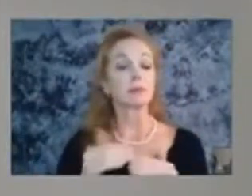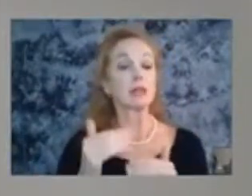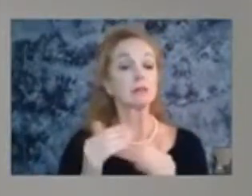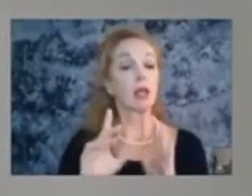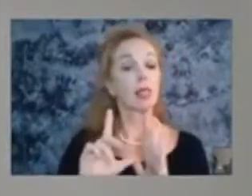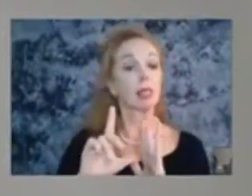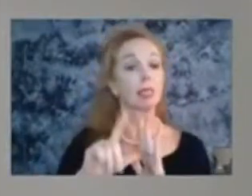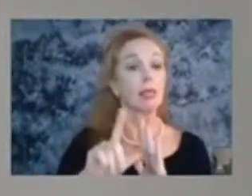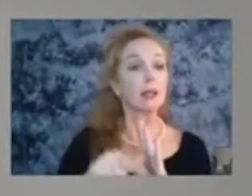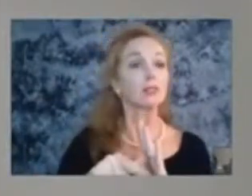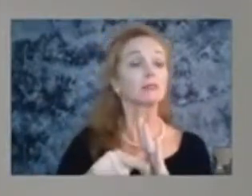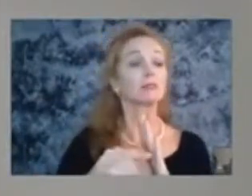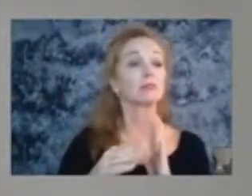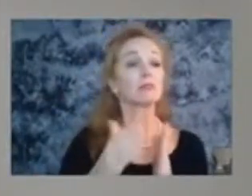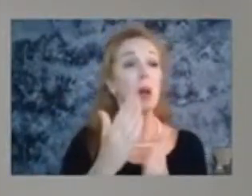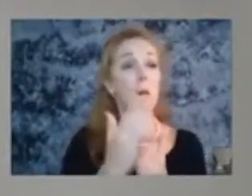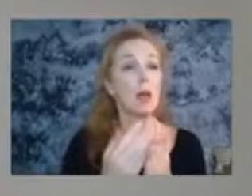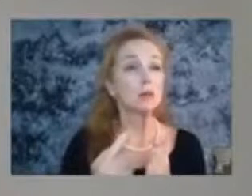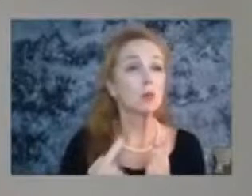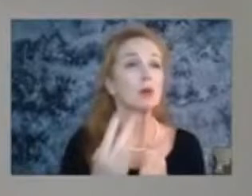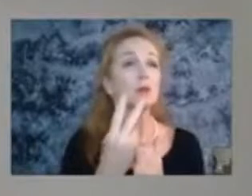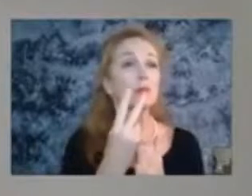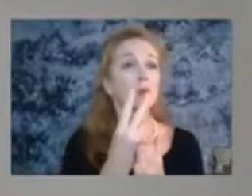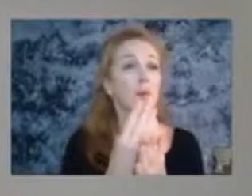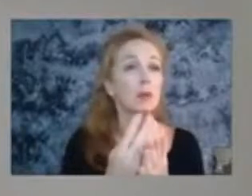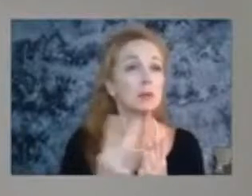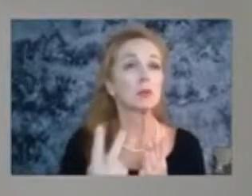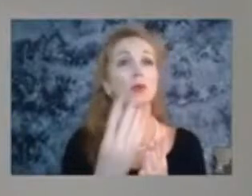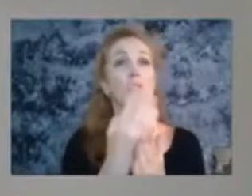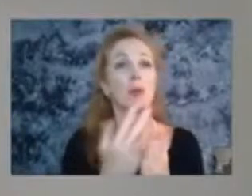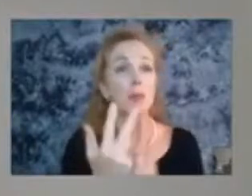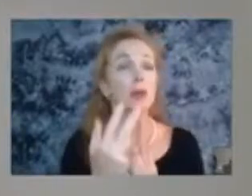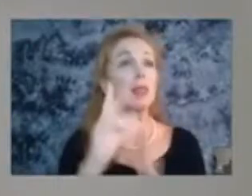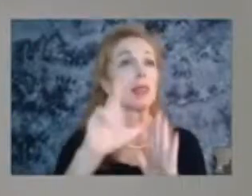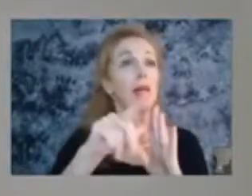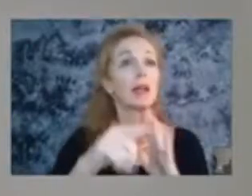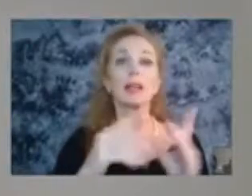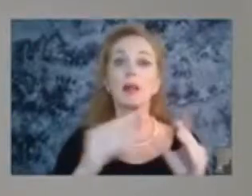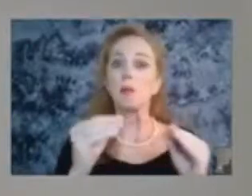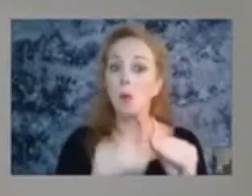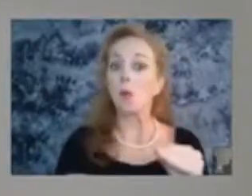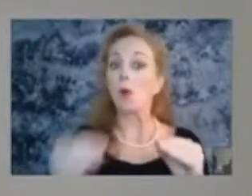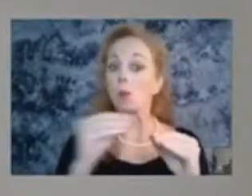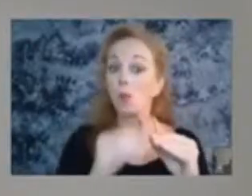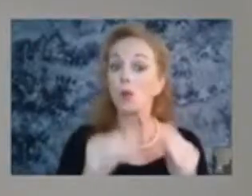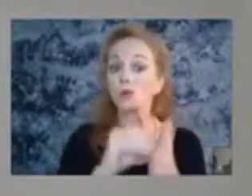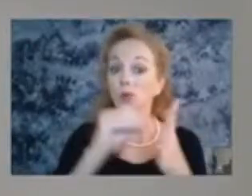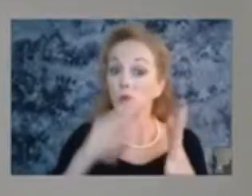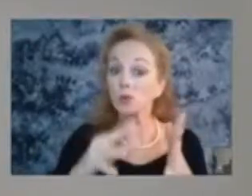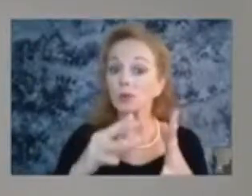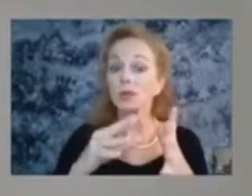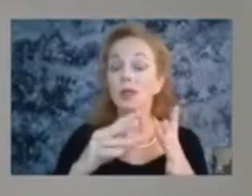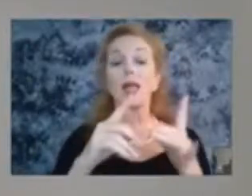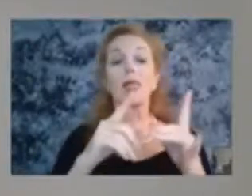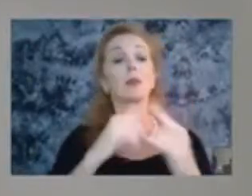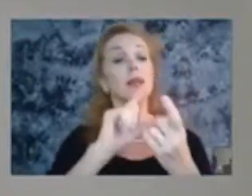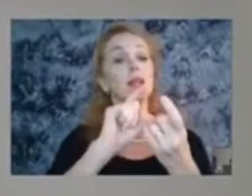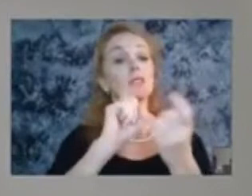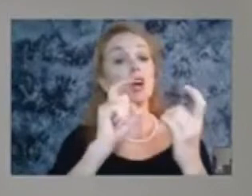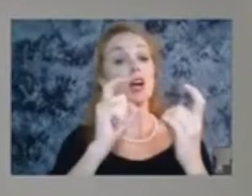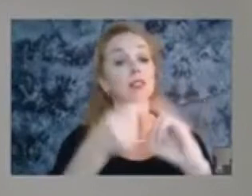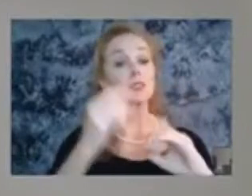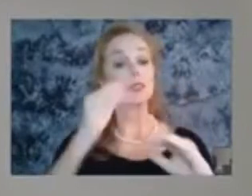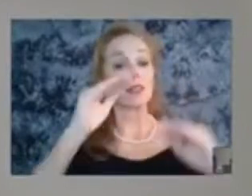back, and as we get to the point where we may get more activity, then we can adjust those levels. The other thing